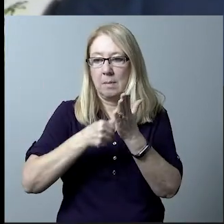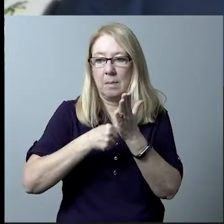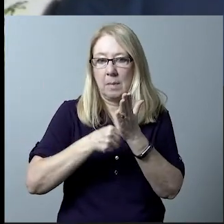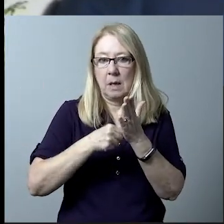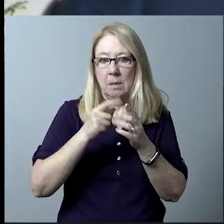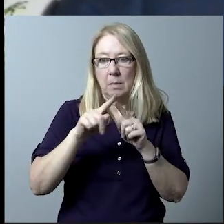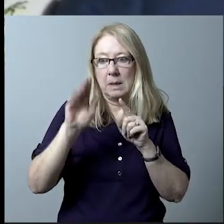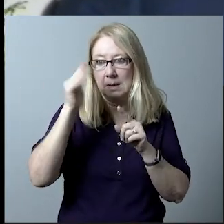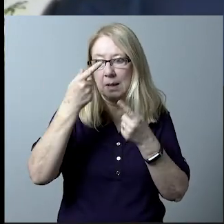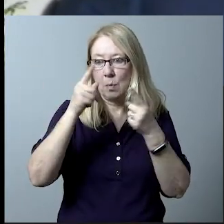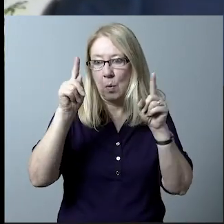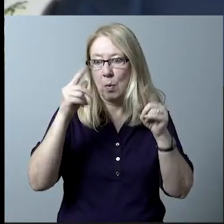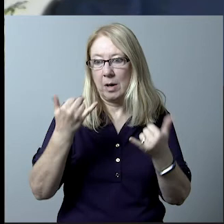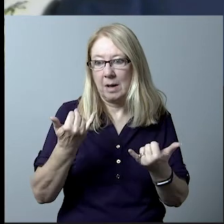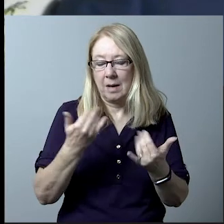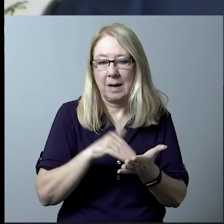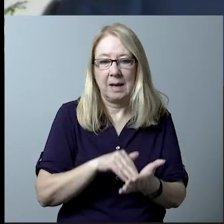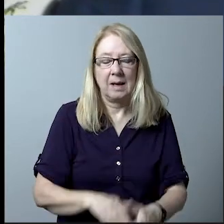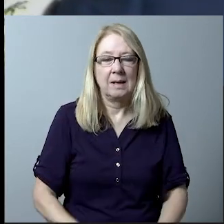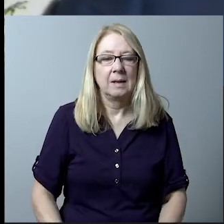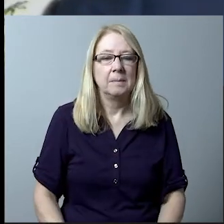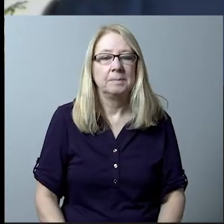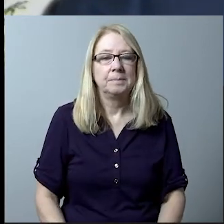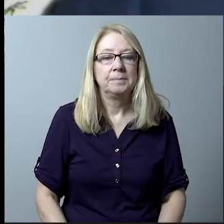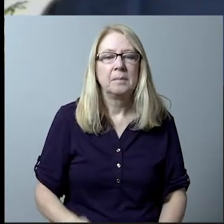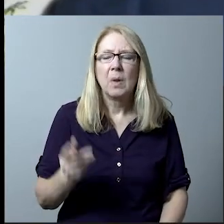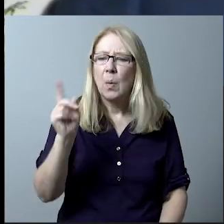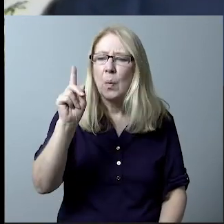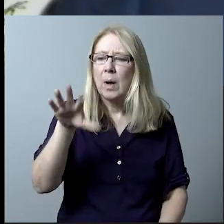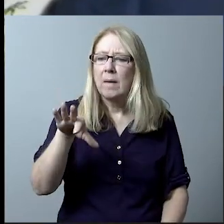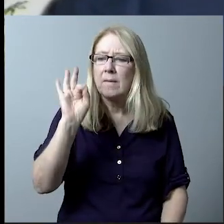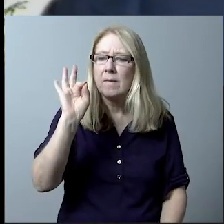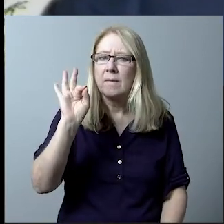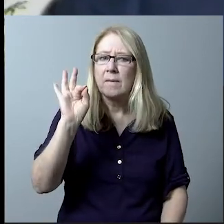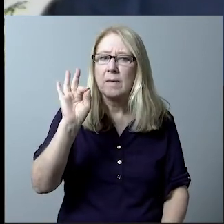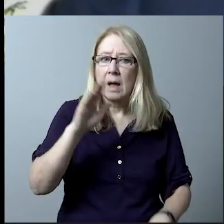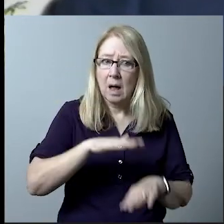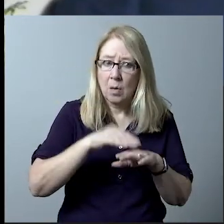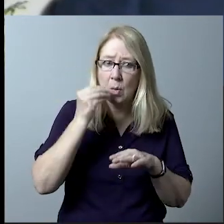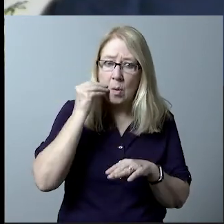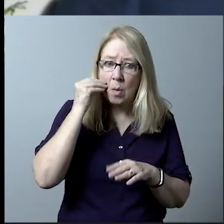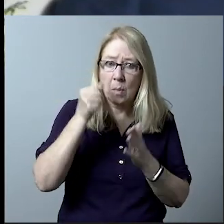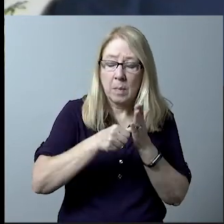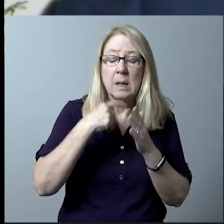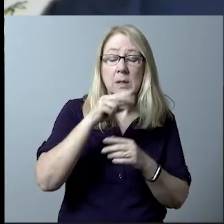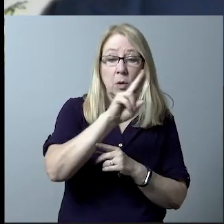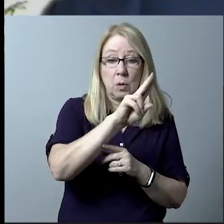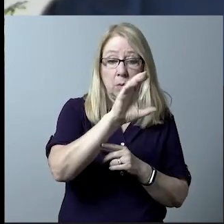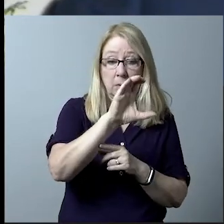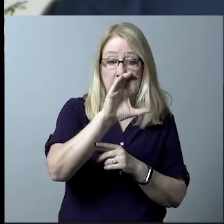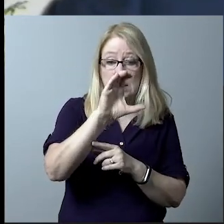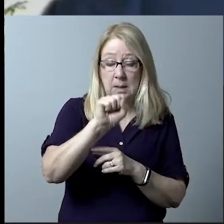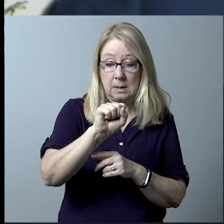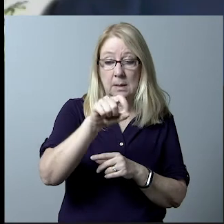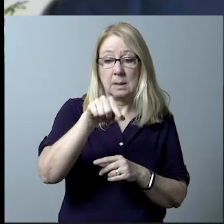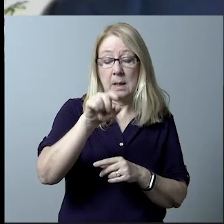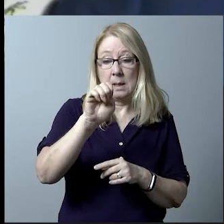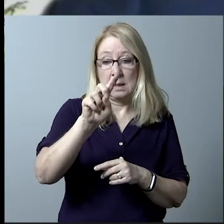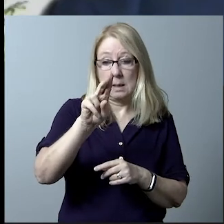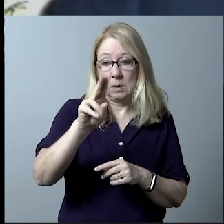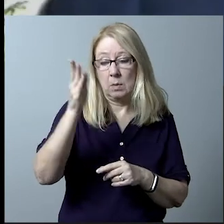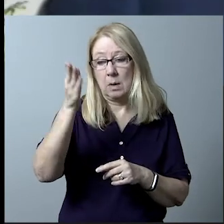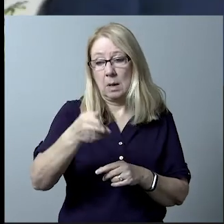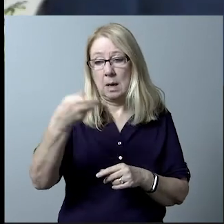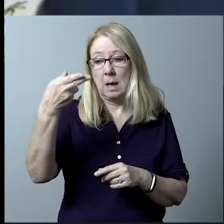oit.uccs.edu page. So it is working again. All right, and where do they find that? It's on the homepage?